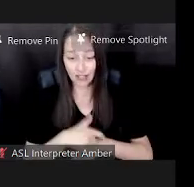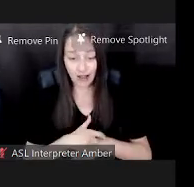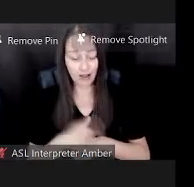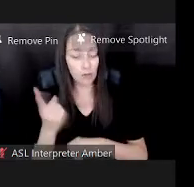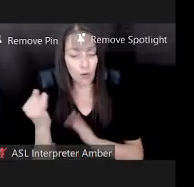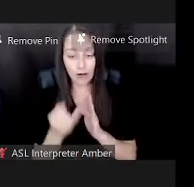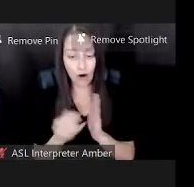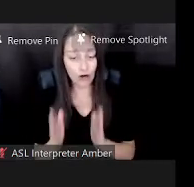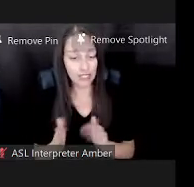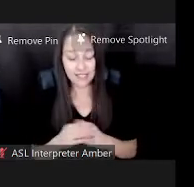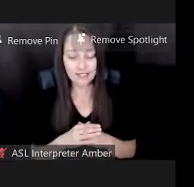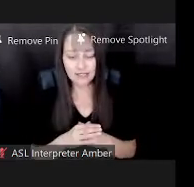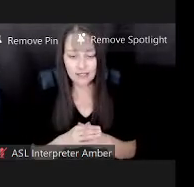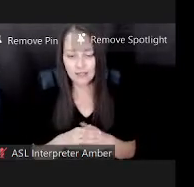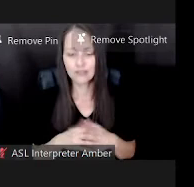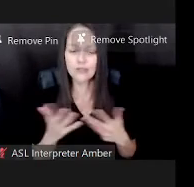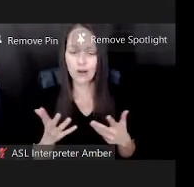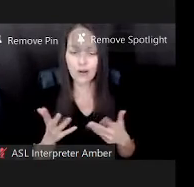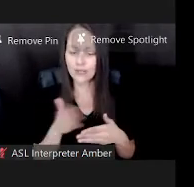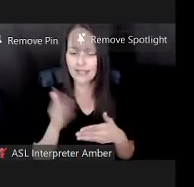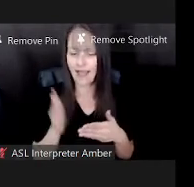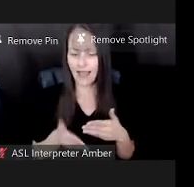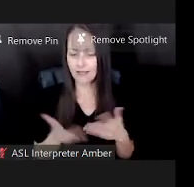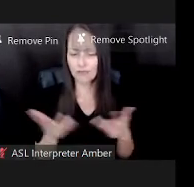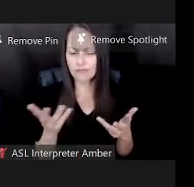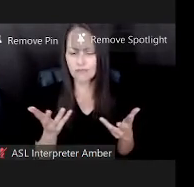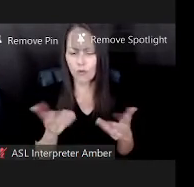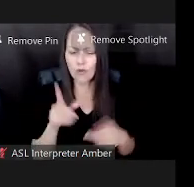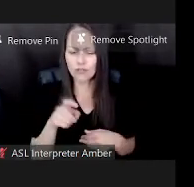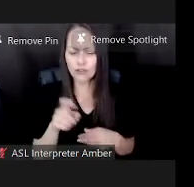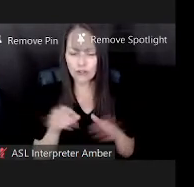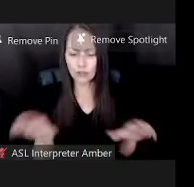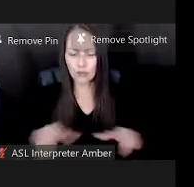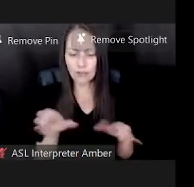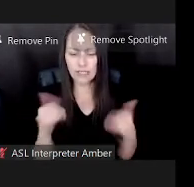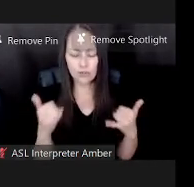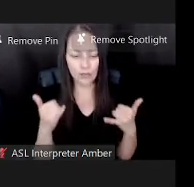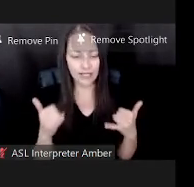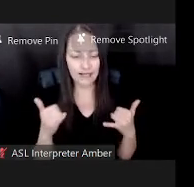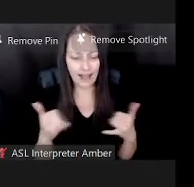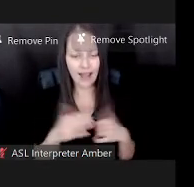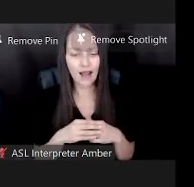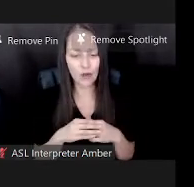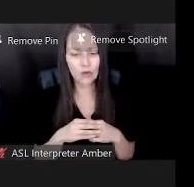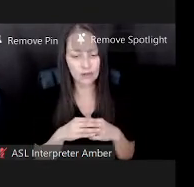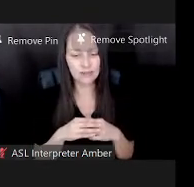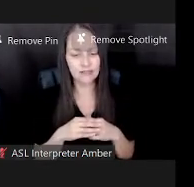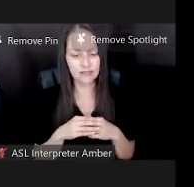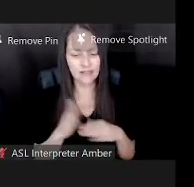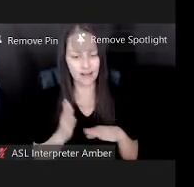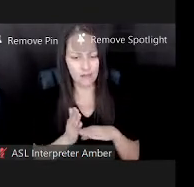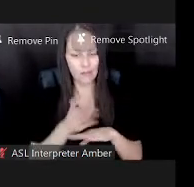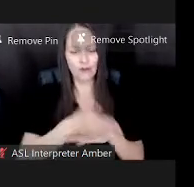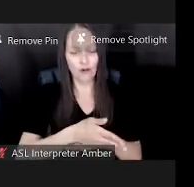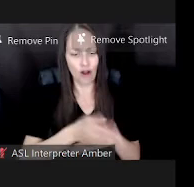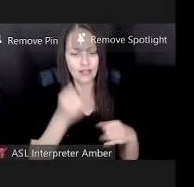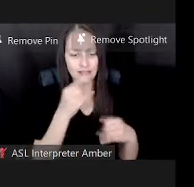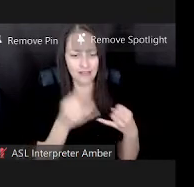way to end on like, what do we need to be doing to move around this border?